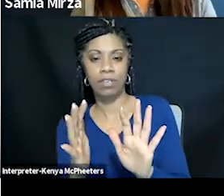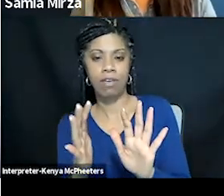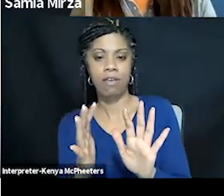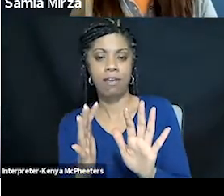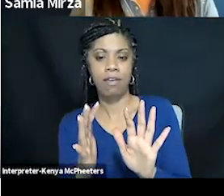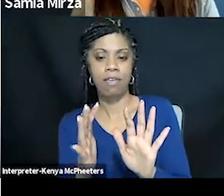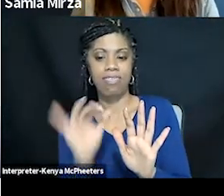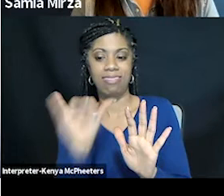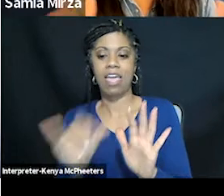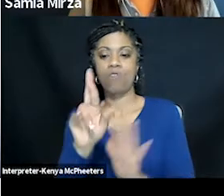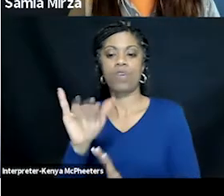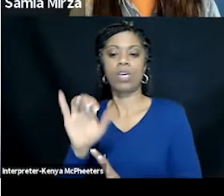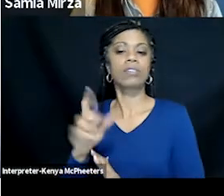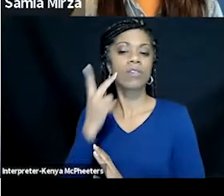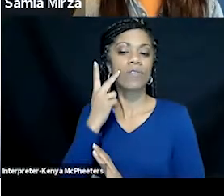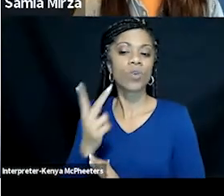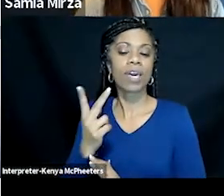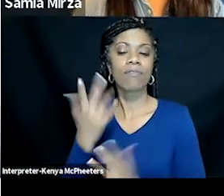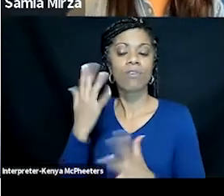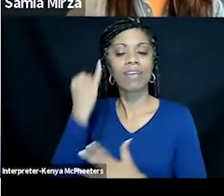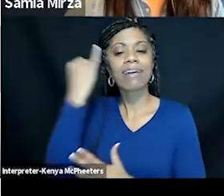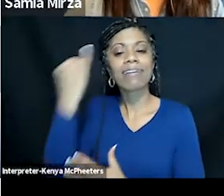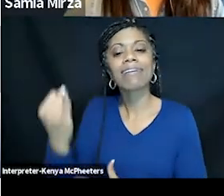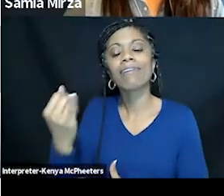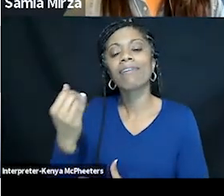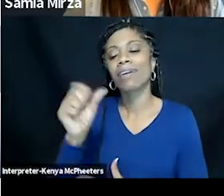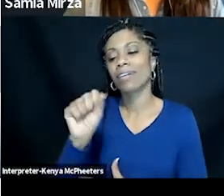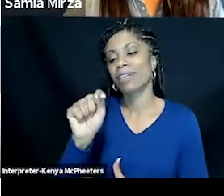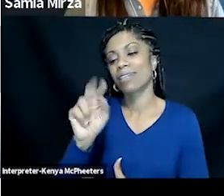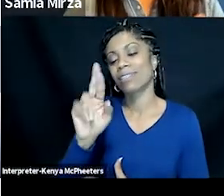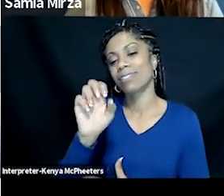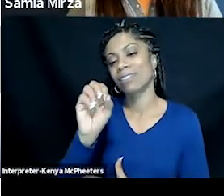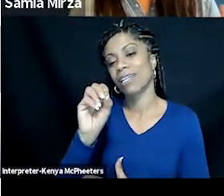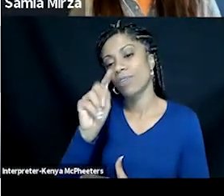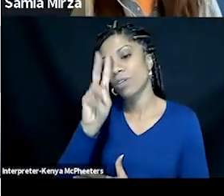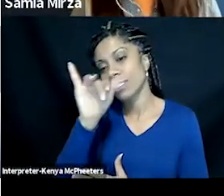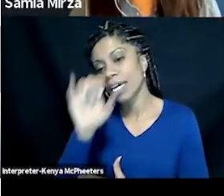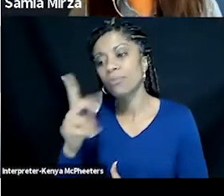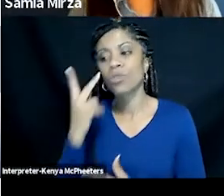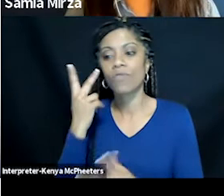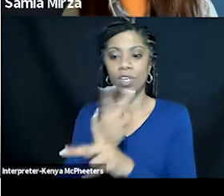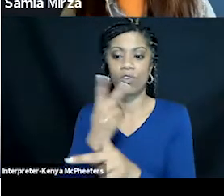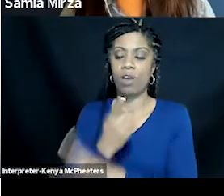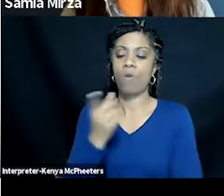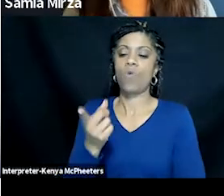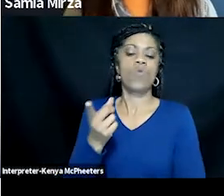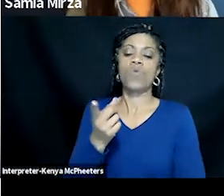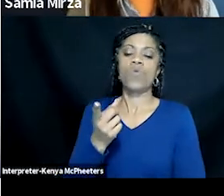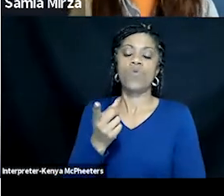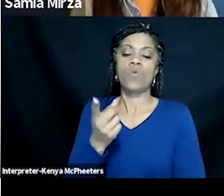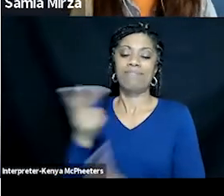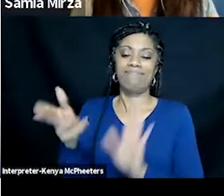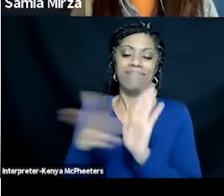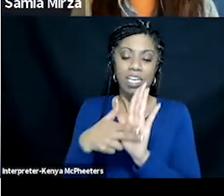different races? So there's a lack of data when it comes to that. Now, we took all of our information and everything that we